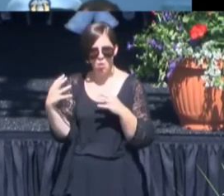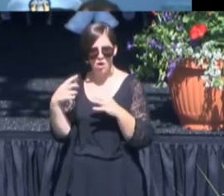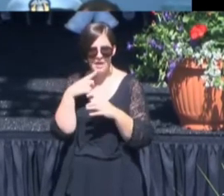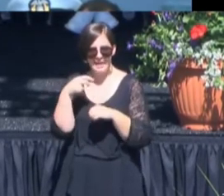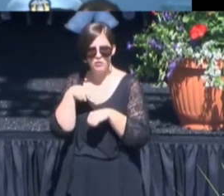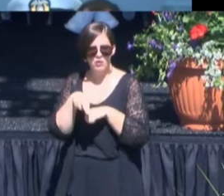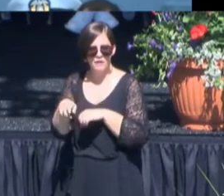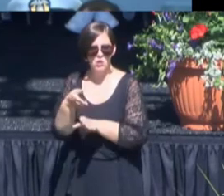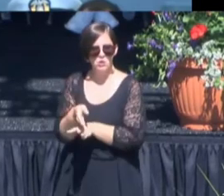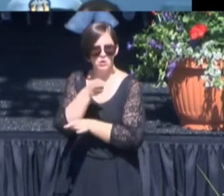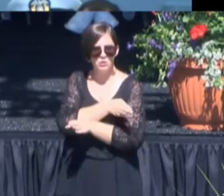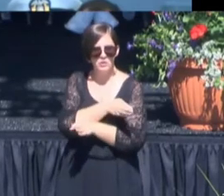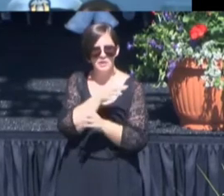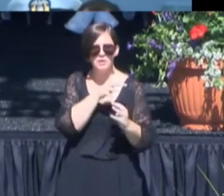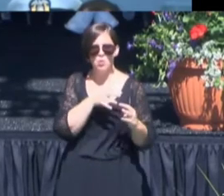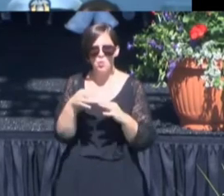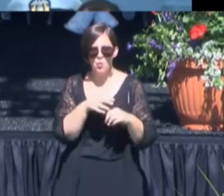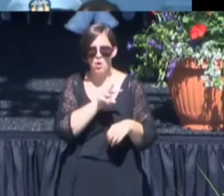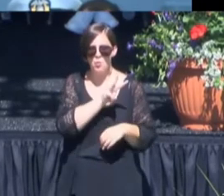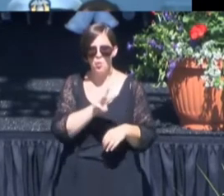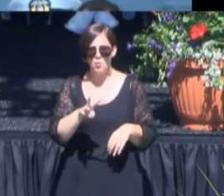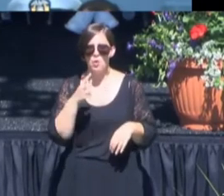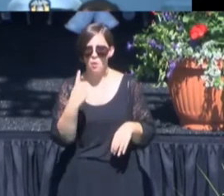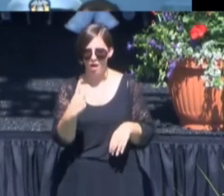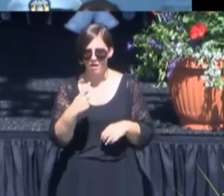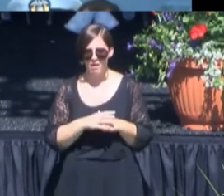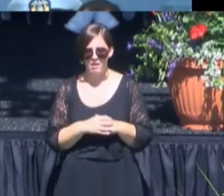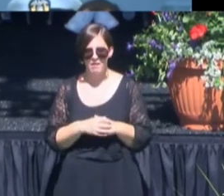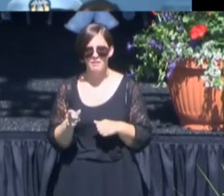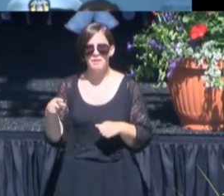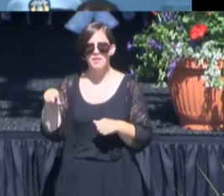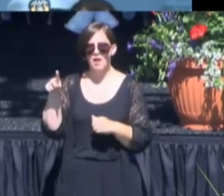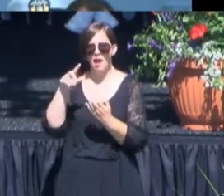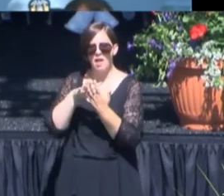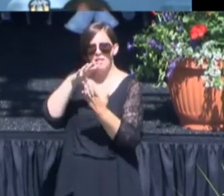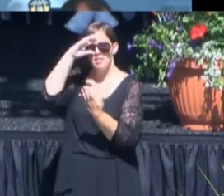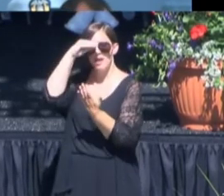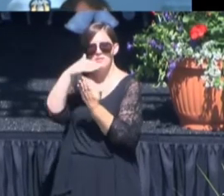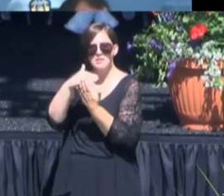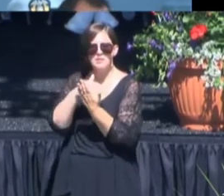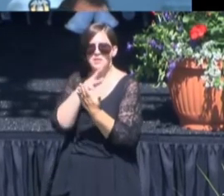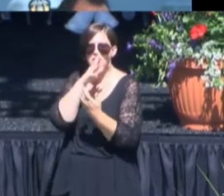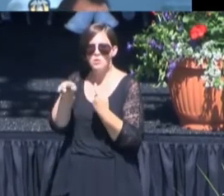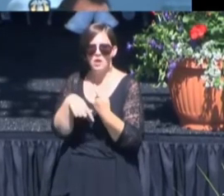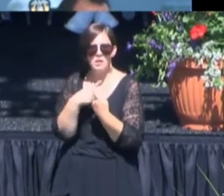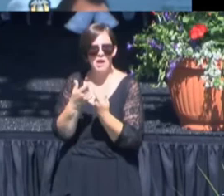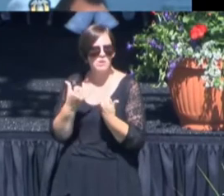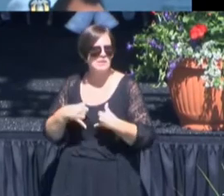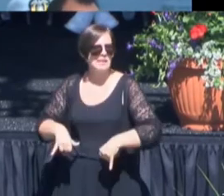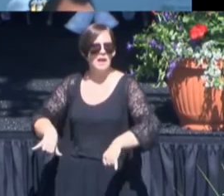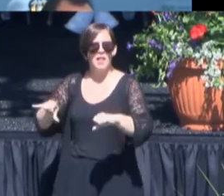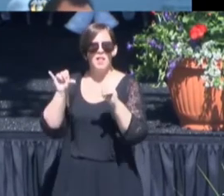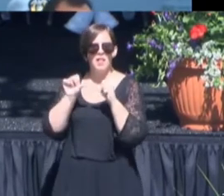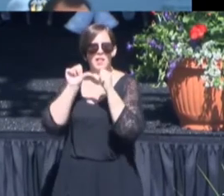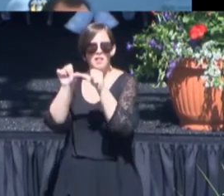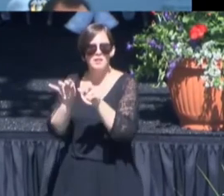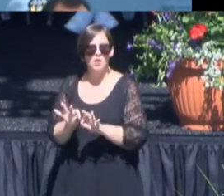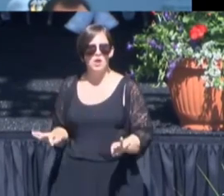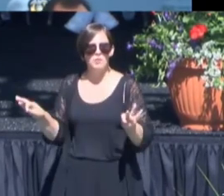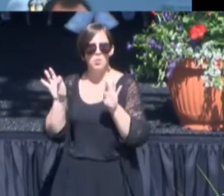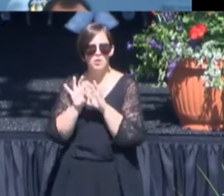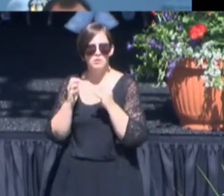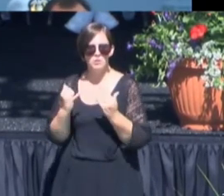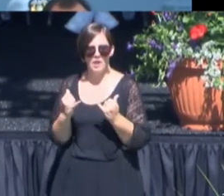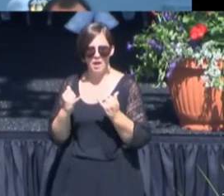of course, was World War I. Those lessons that he was speaking to are timeless, and I would tell you the essential